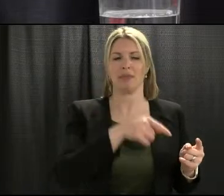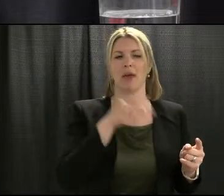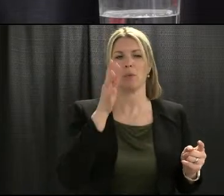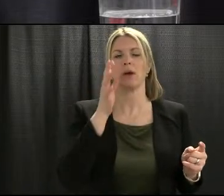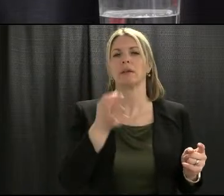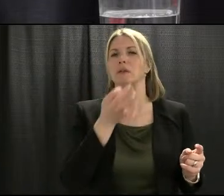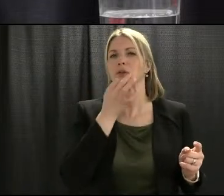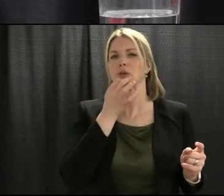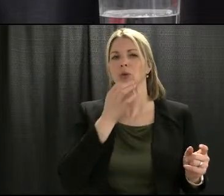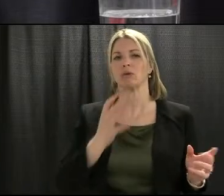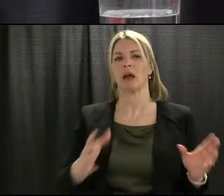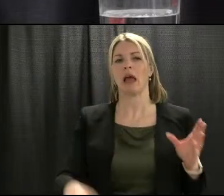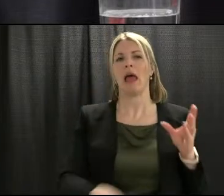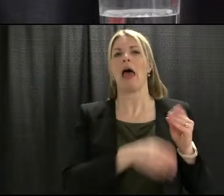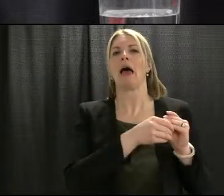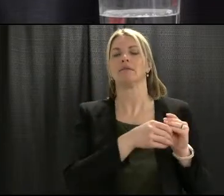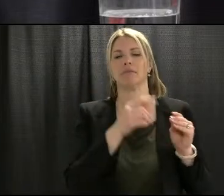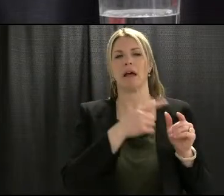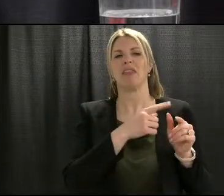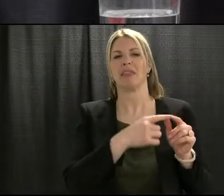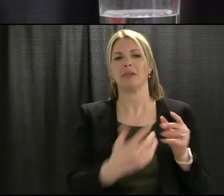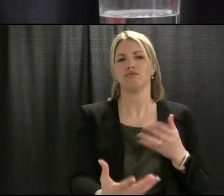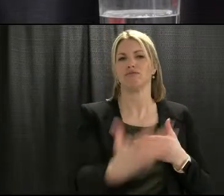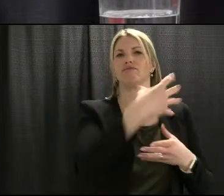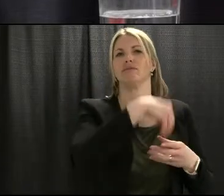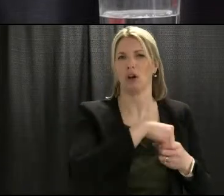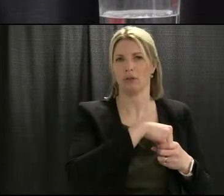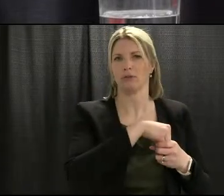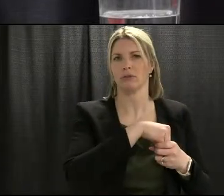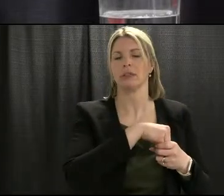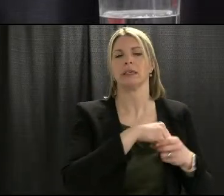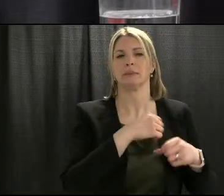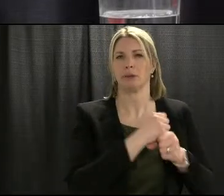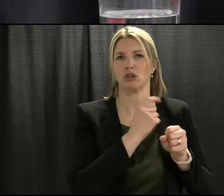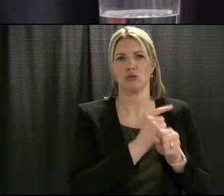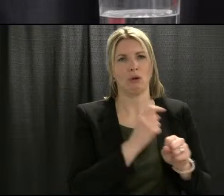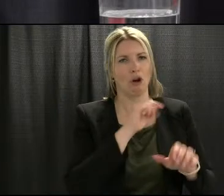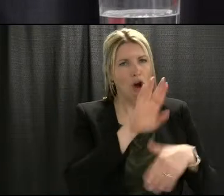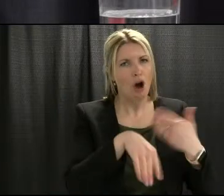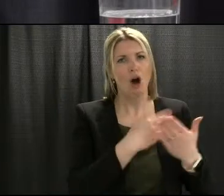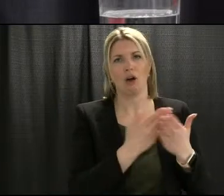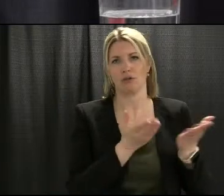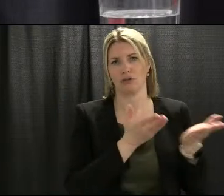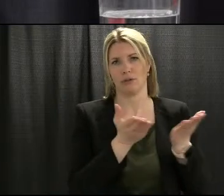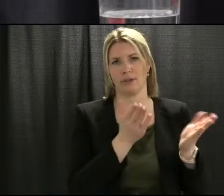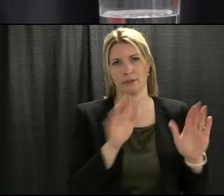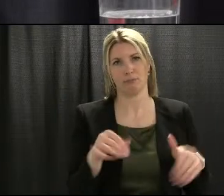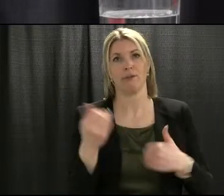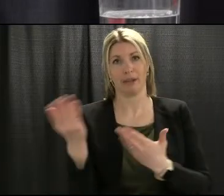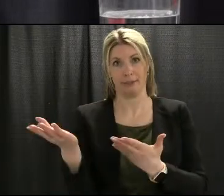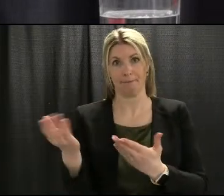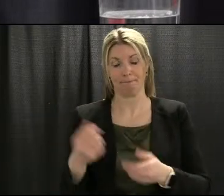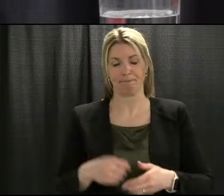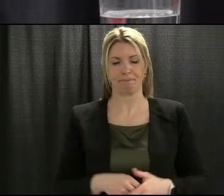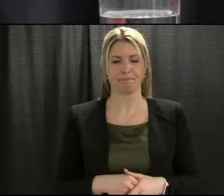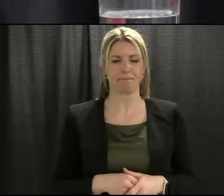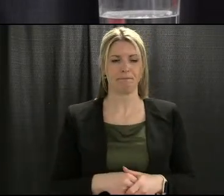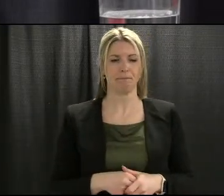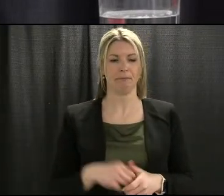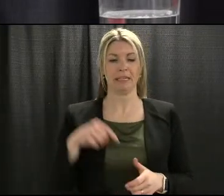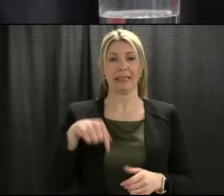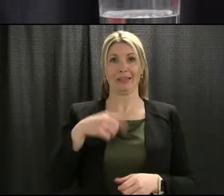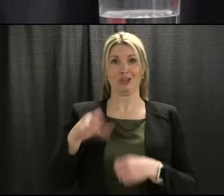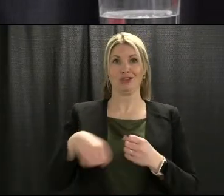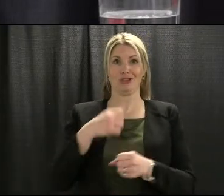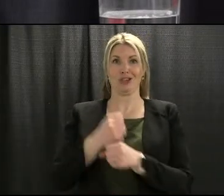your family members can access services of those team members as well. In Budget 2023, we announced